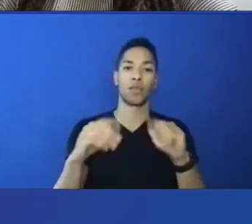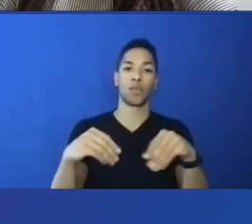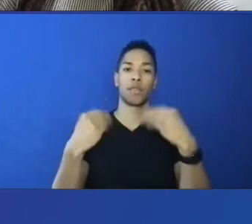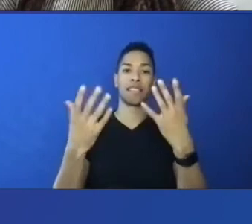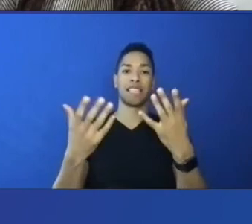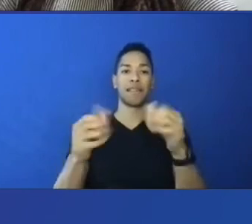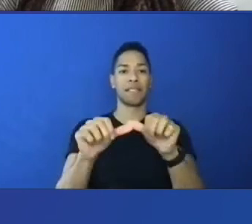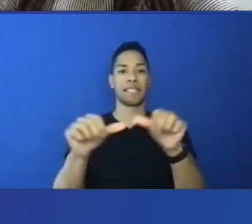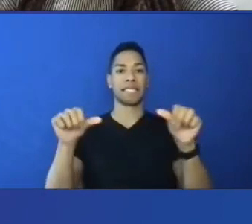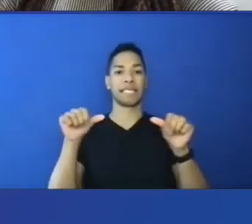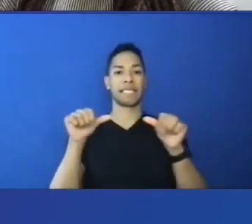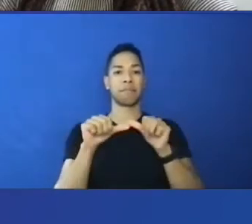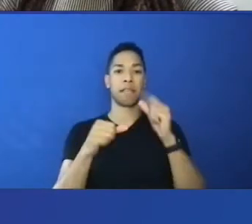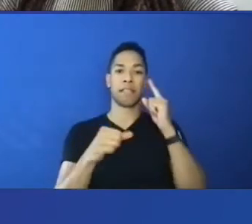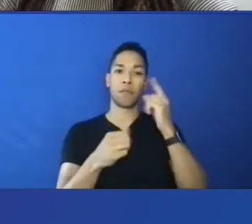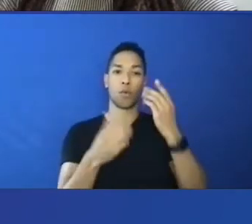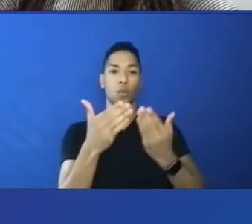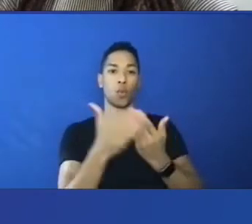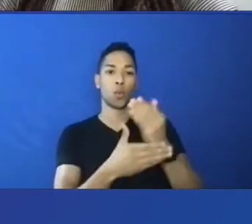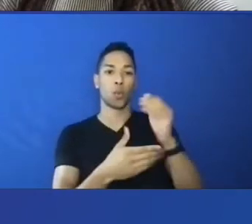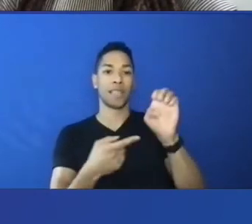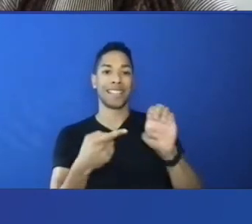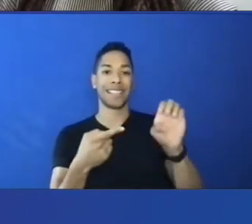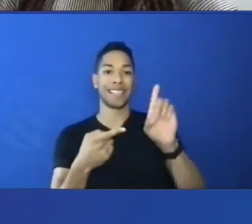ED to question